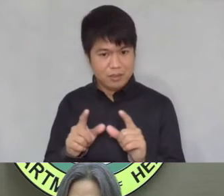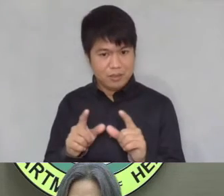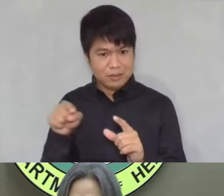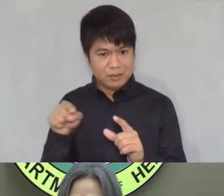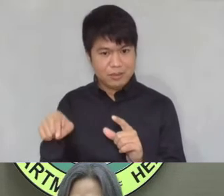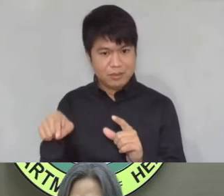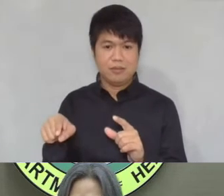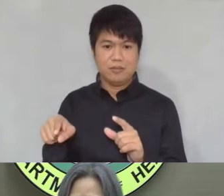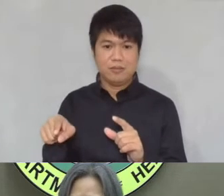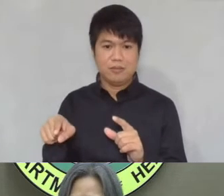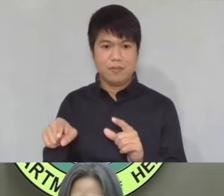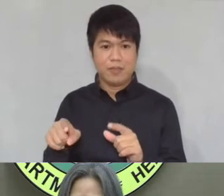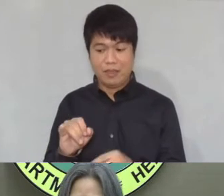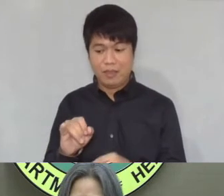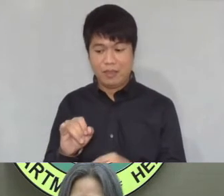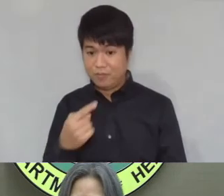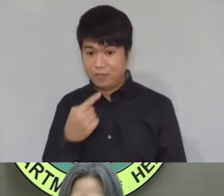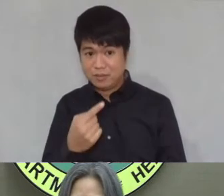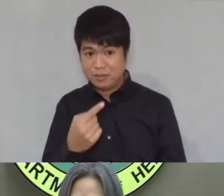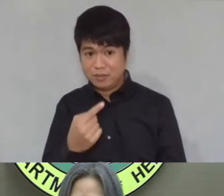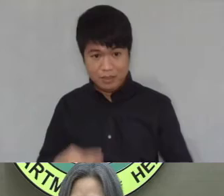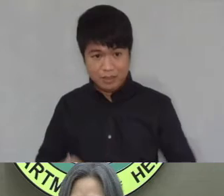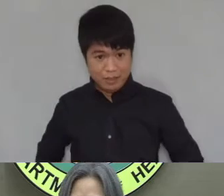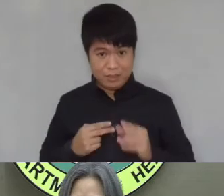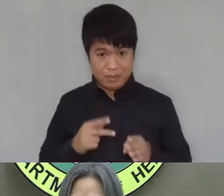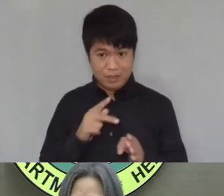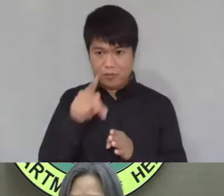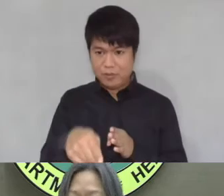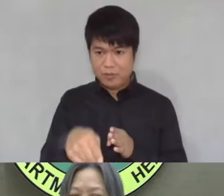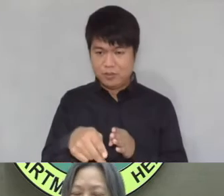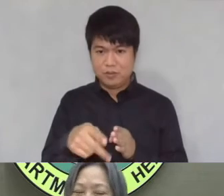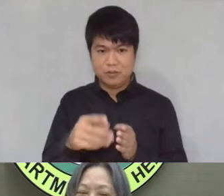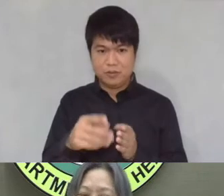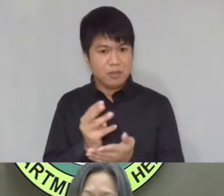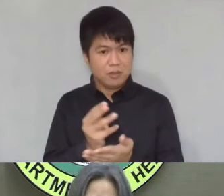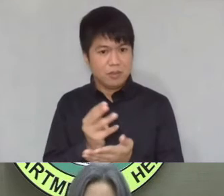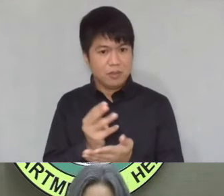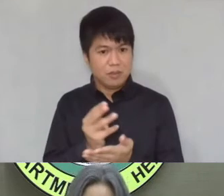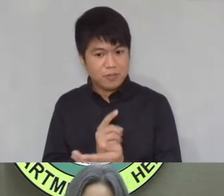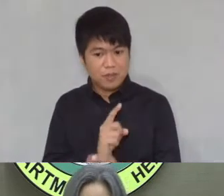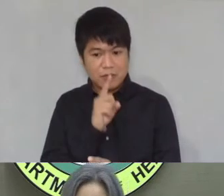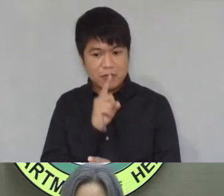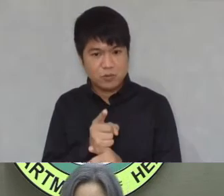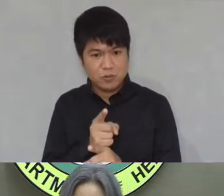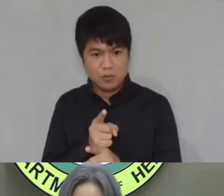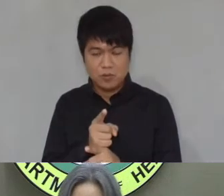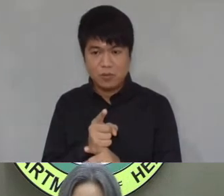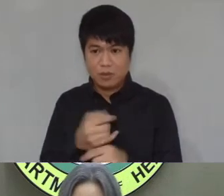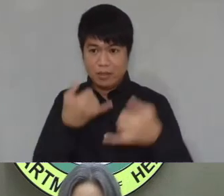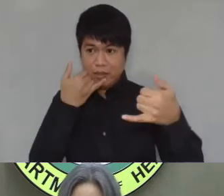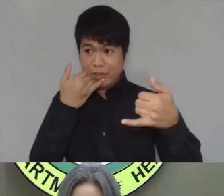that, then we need to say that we also need to upgrade our health professions education curricula to make sure